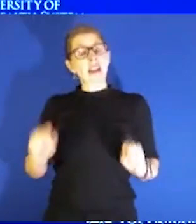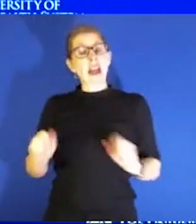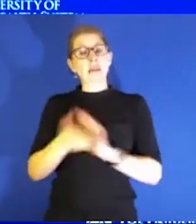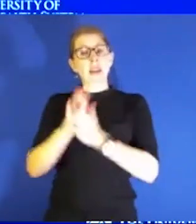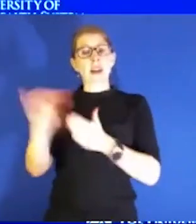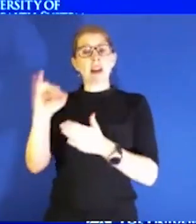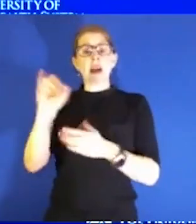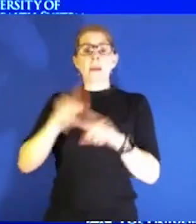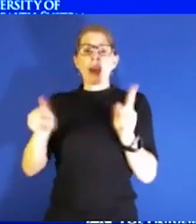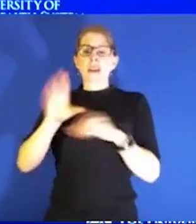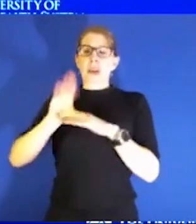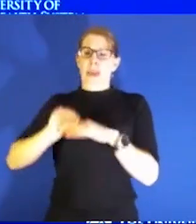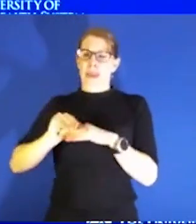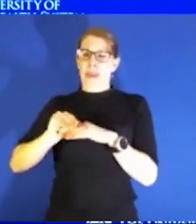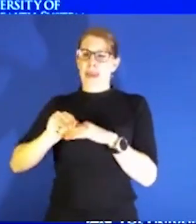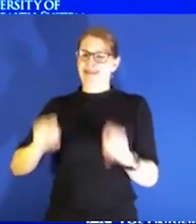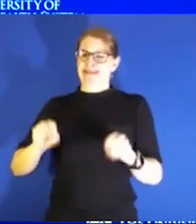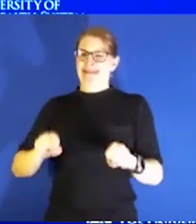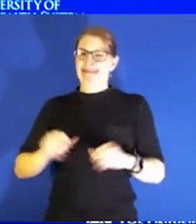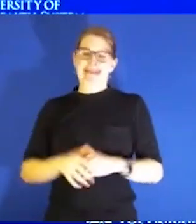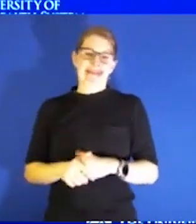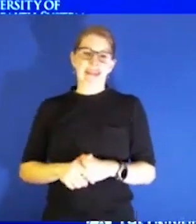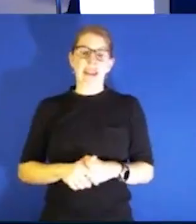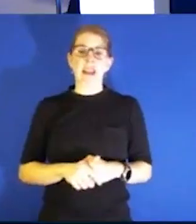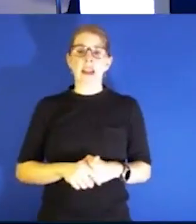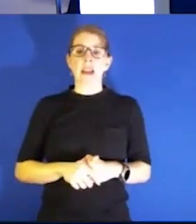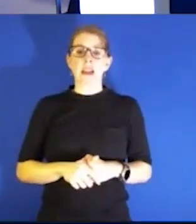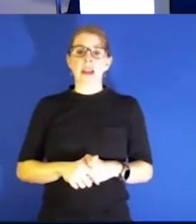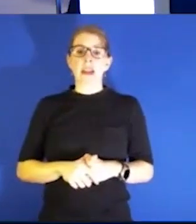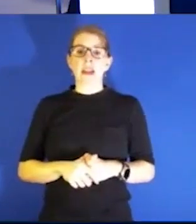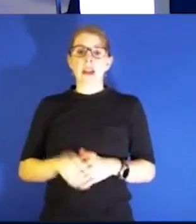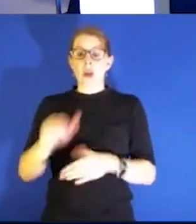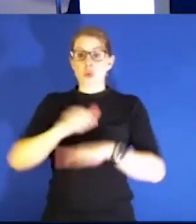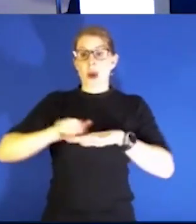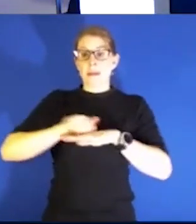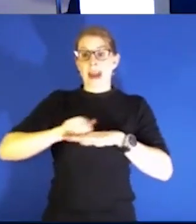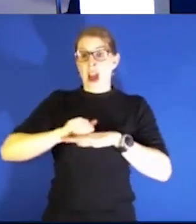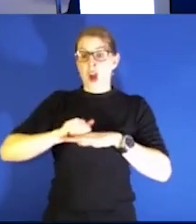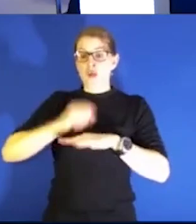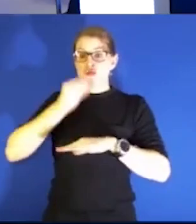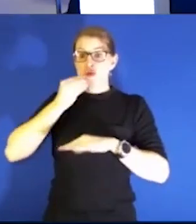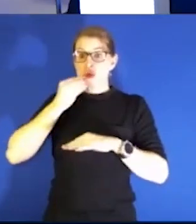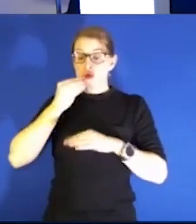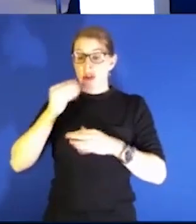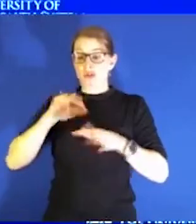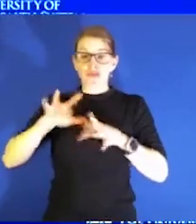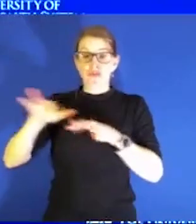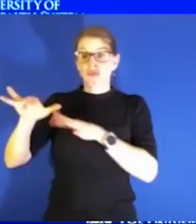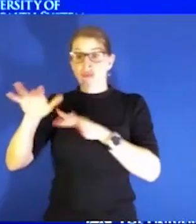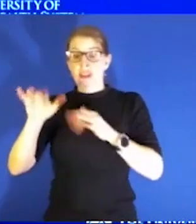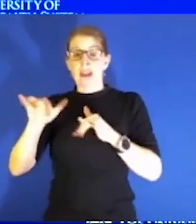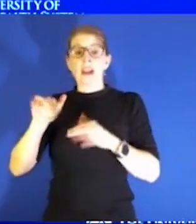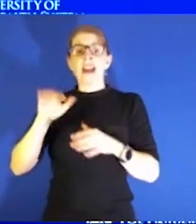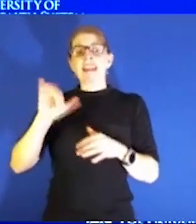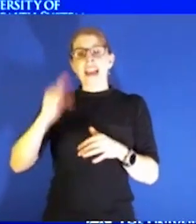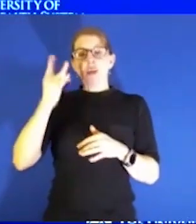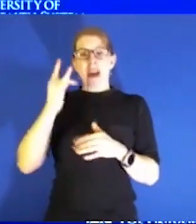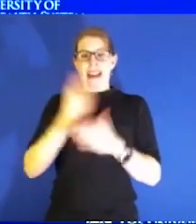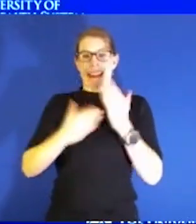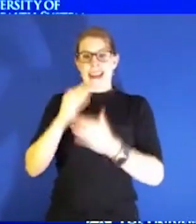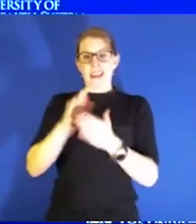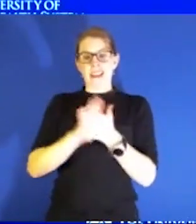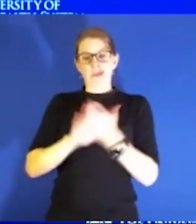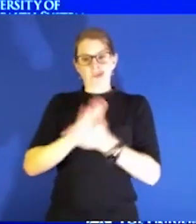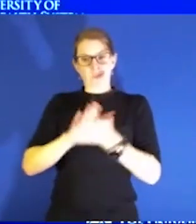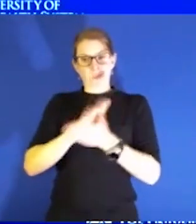low probability that would happen. Going back to when we used to wipe down the groceries and things like that. But that's why also, hand hygiene is so important, washing your hands